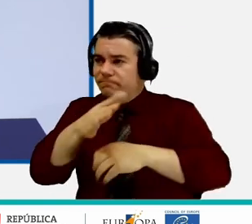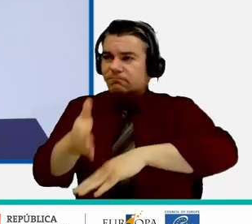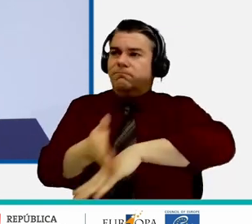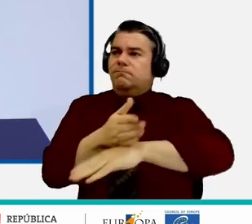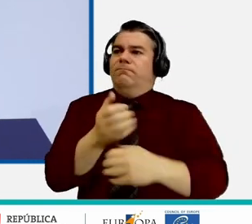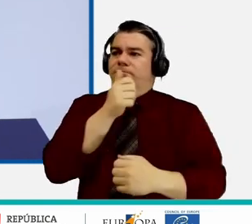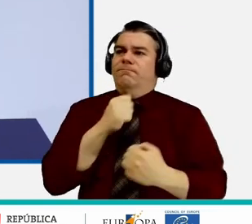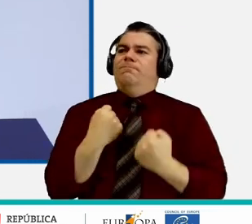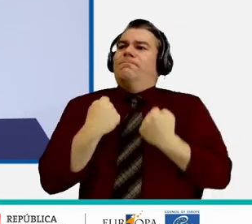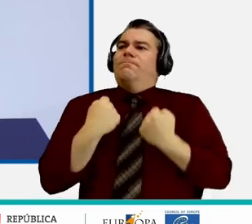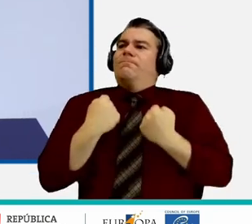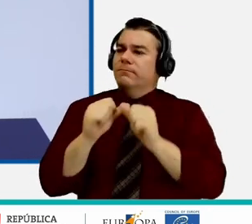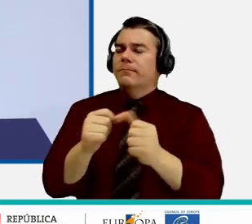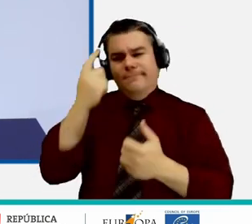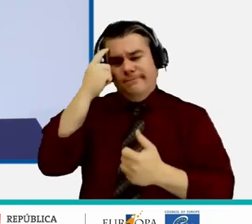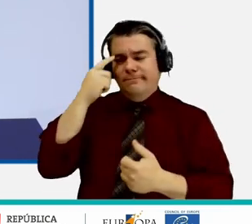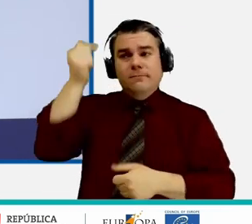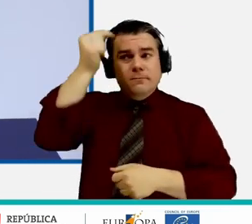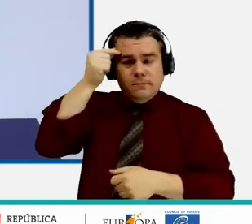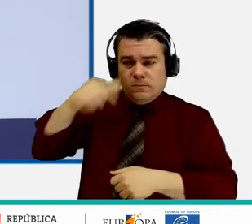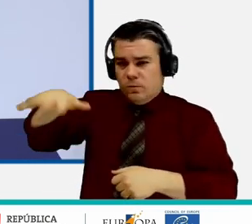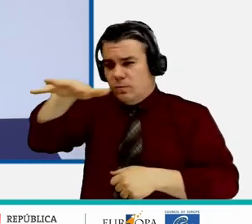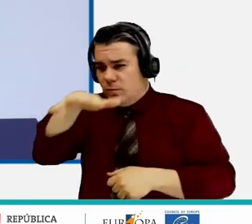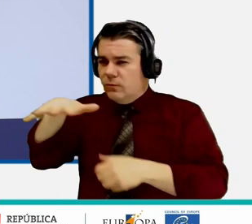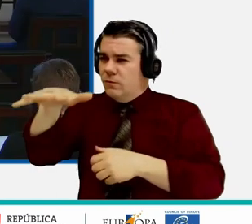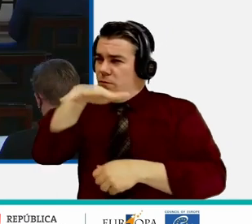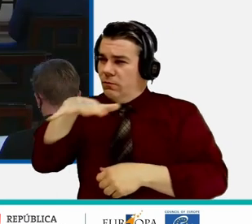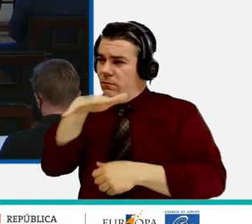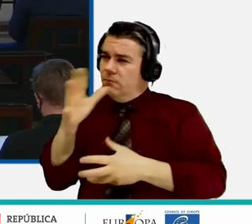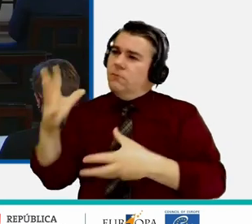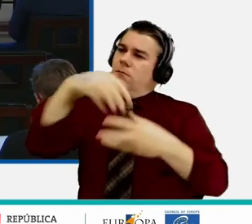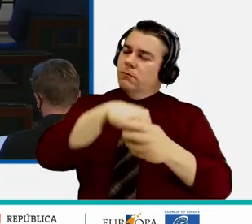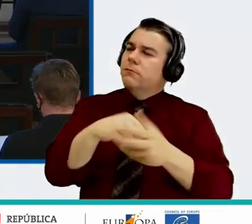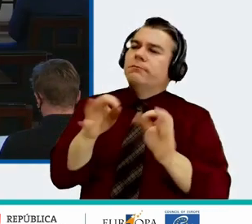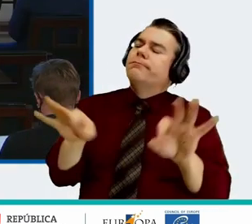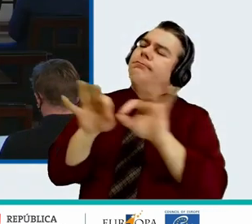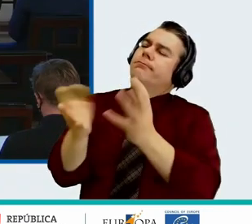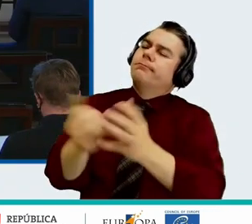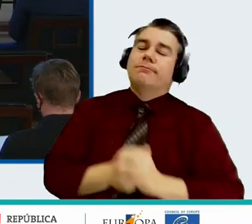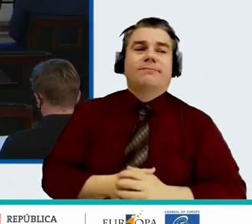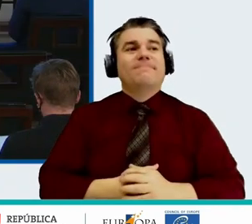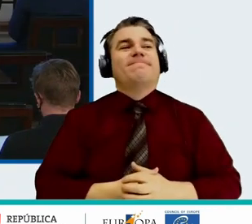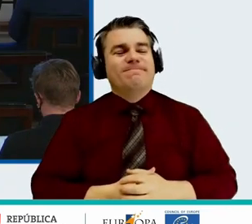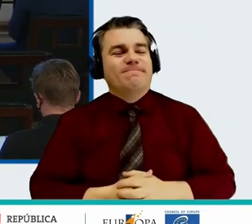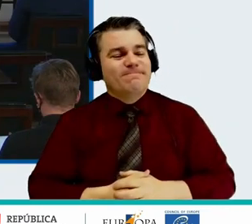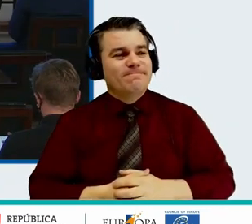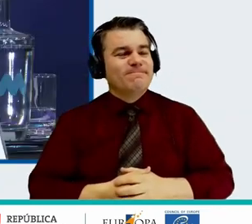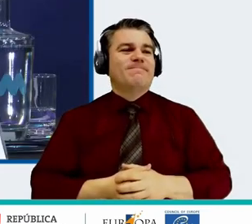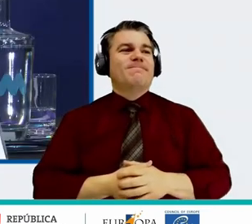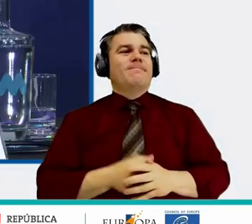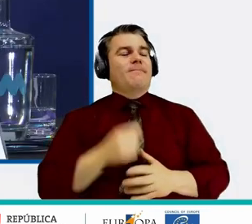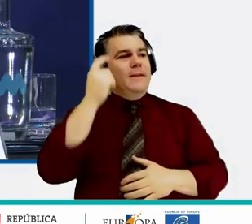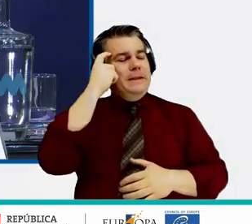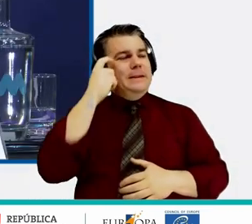important for regional governments to get involved? Thank you. Well, recognizing the urgent need